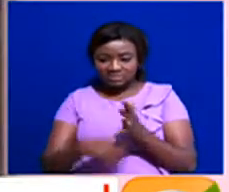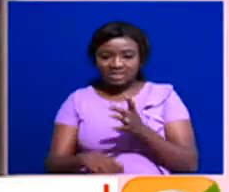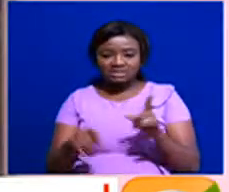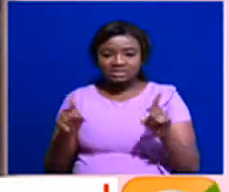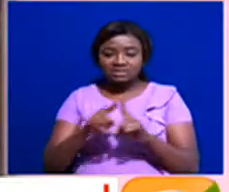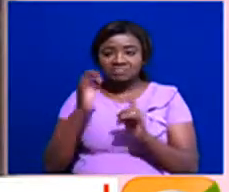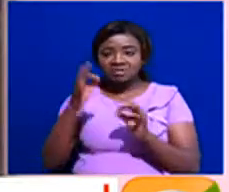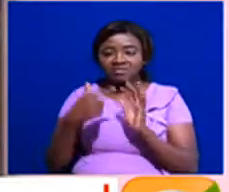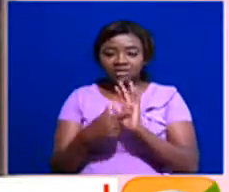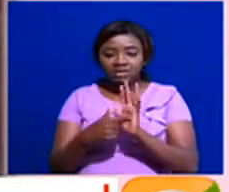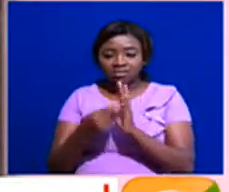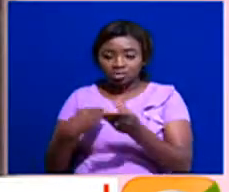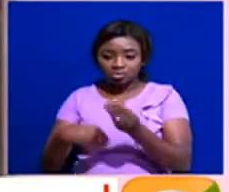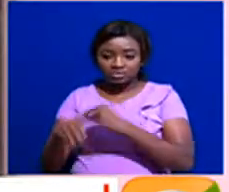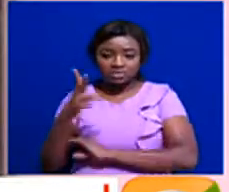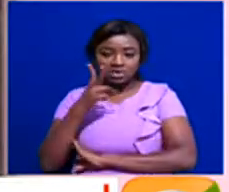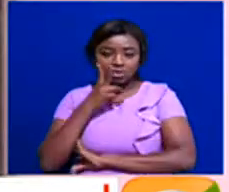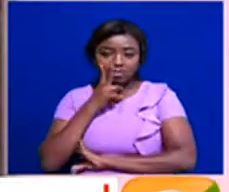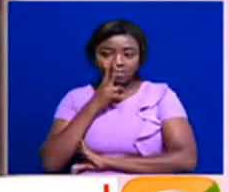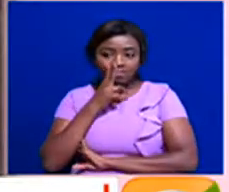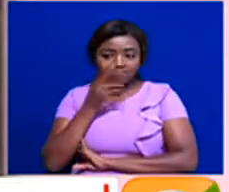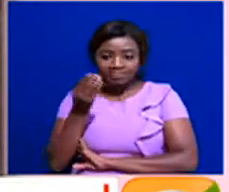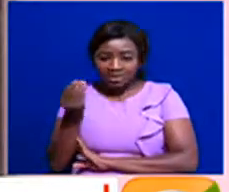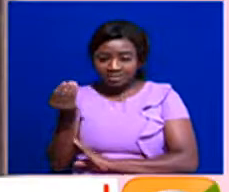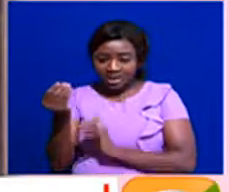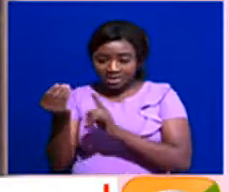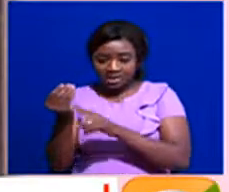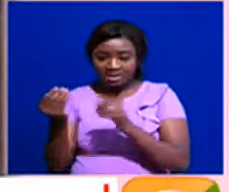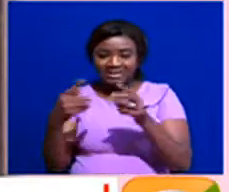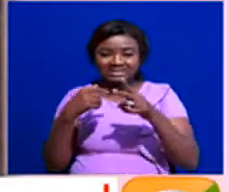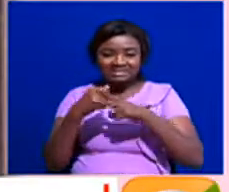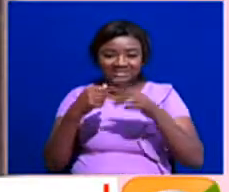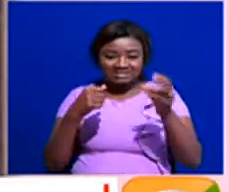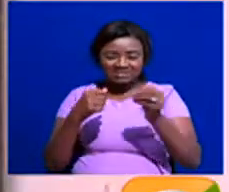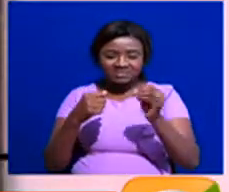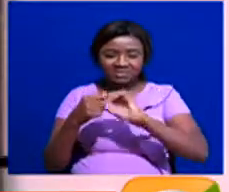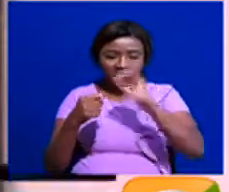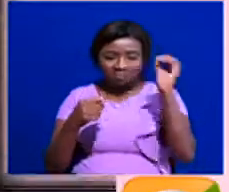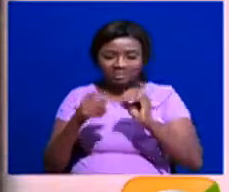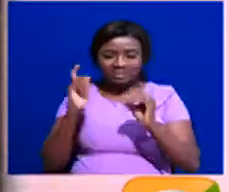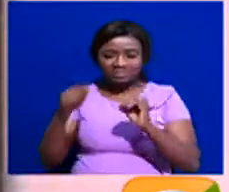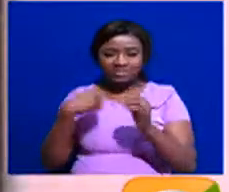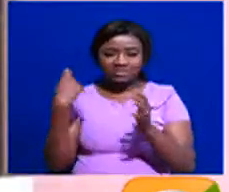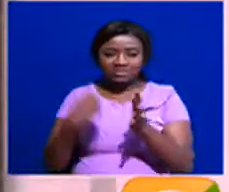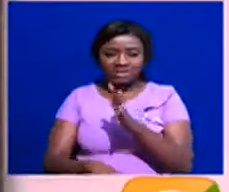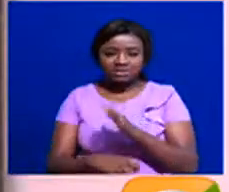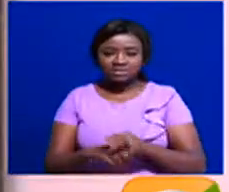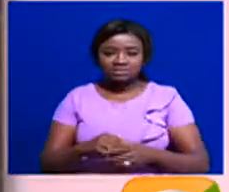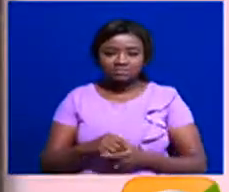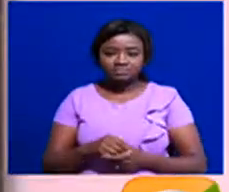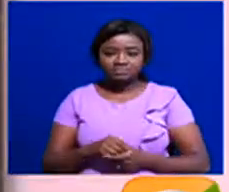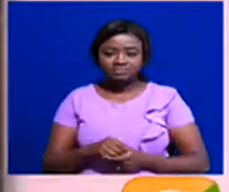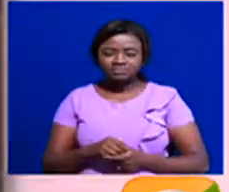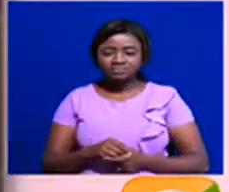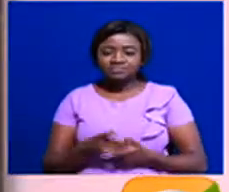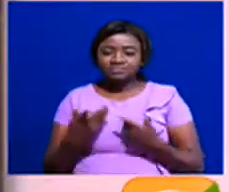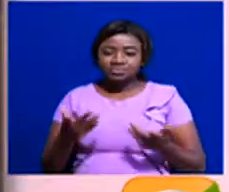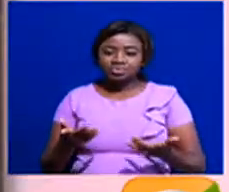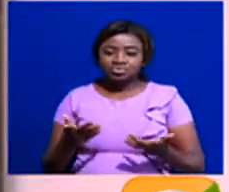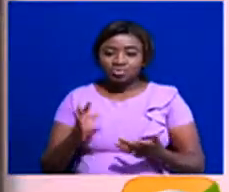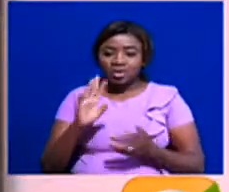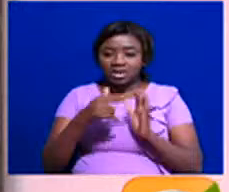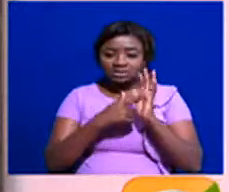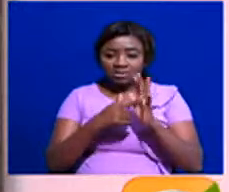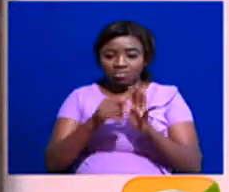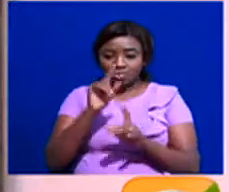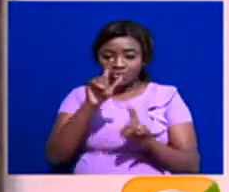selling at a price, 70% of it should be taxed, so the price will go high. You can imagine a packet of